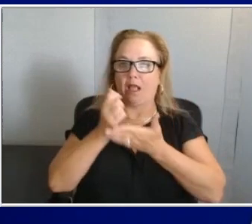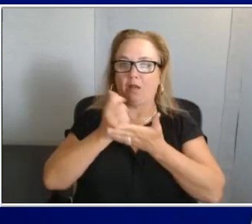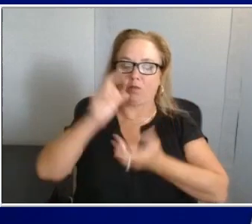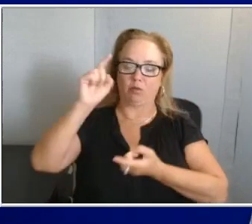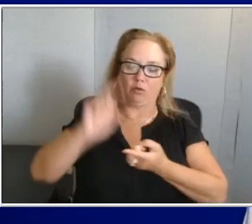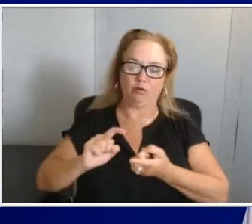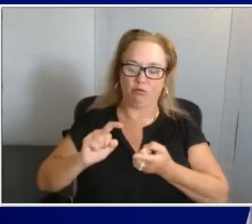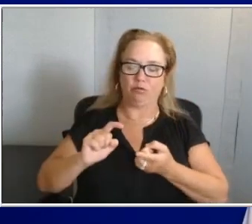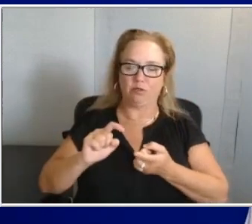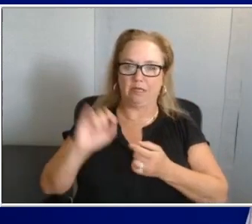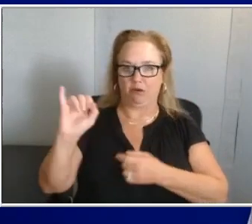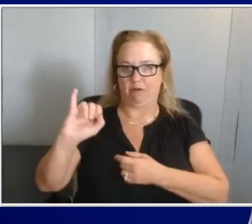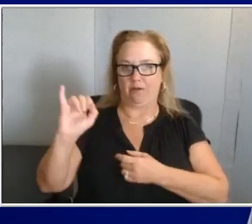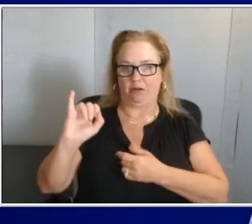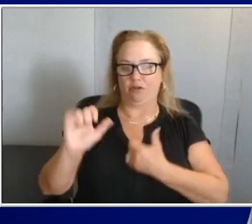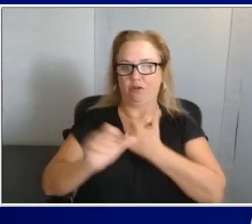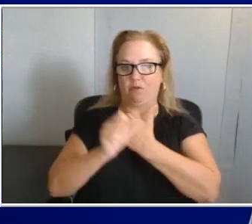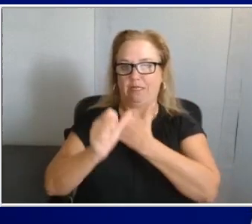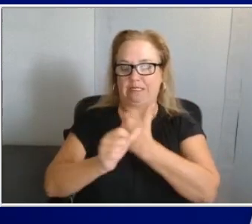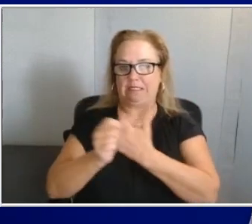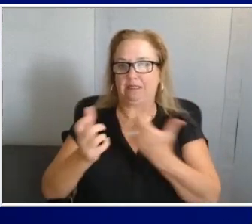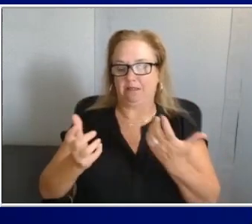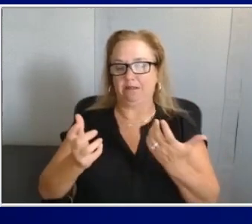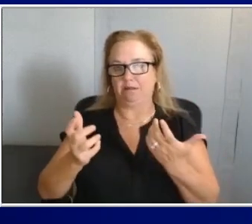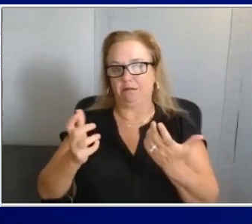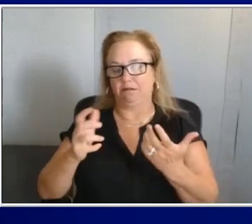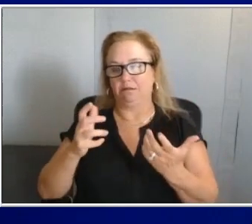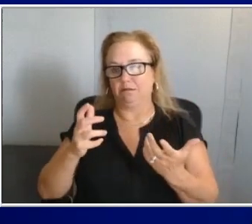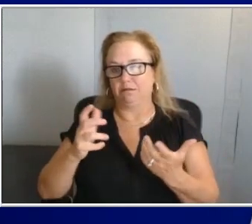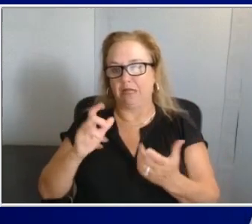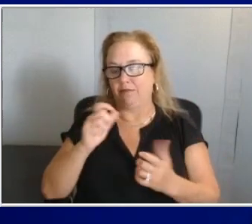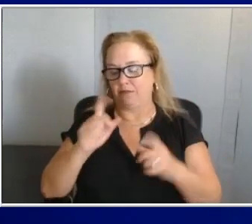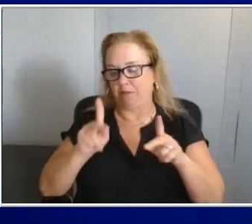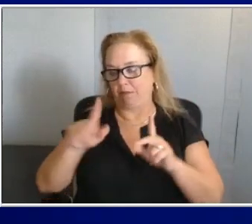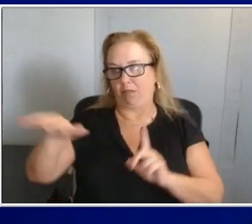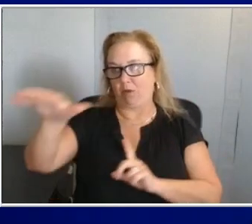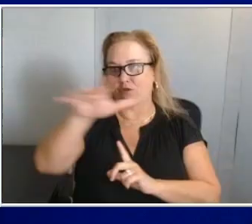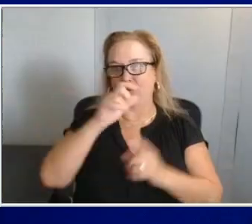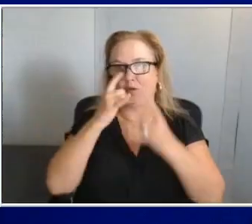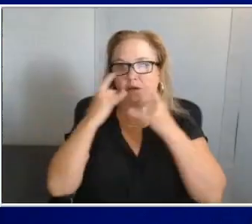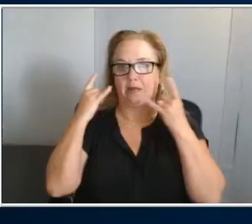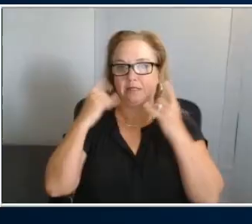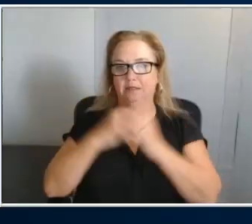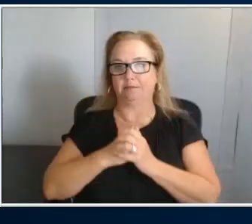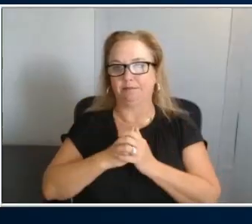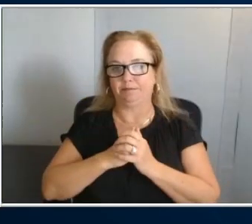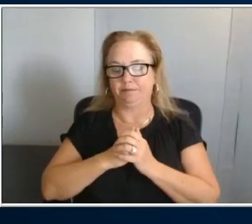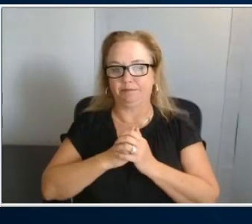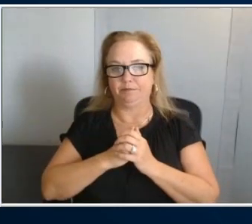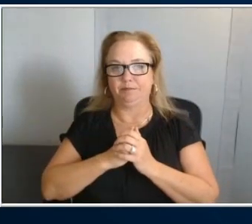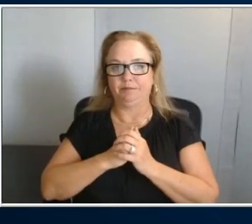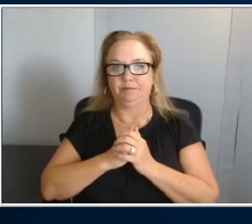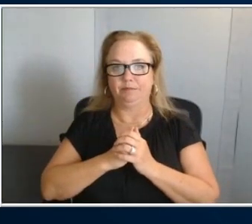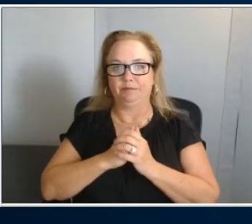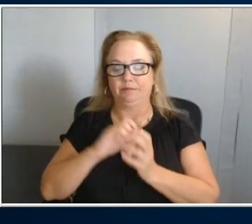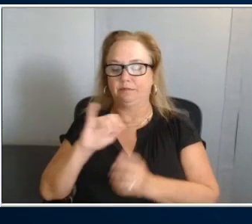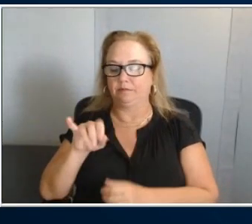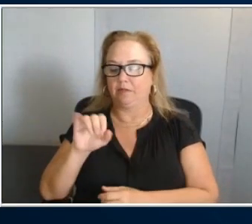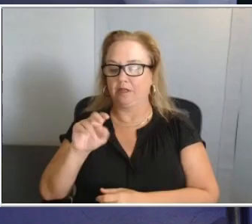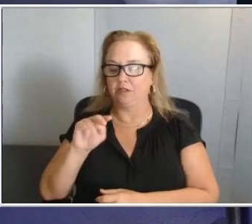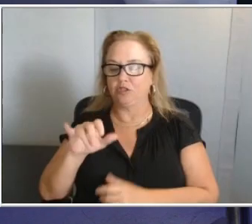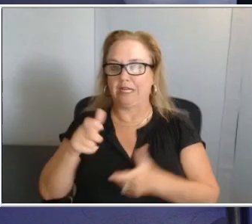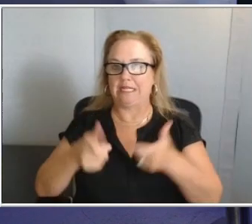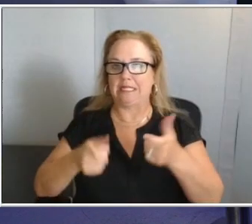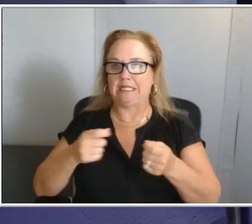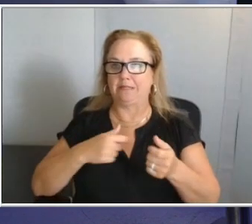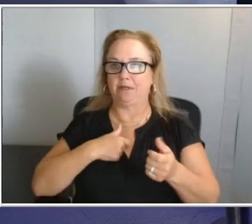of infection, even if those and others around you are not wearing a mask. So it is always okay. Jenny texted me. Jenny